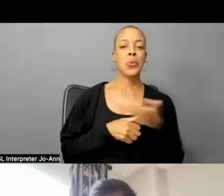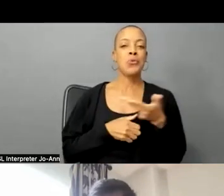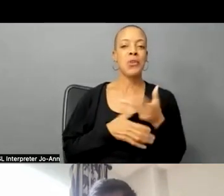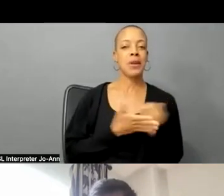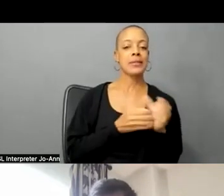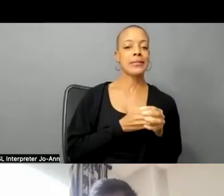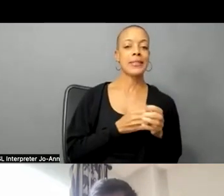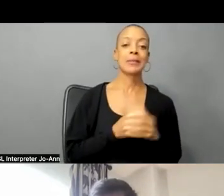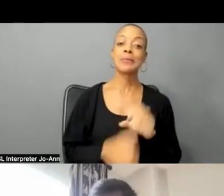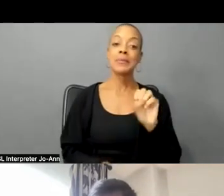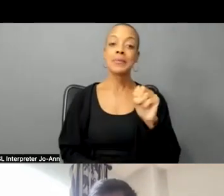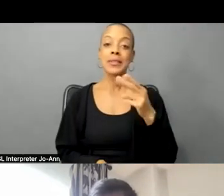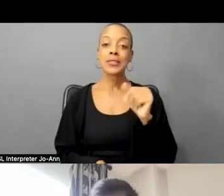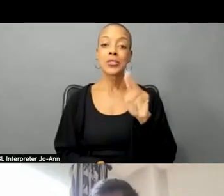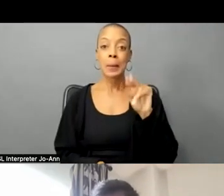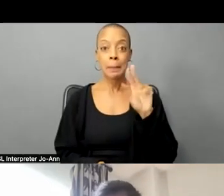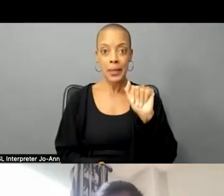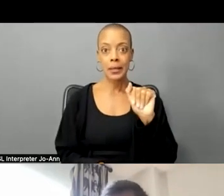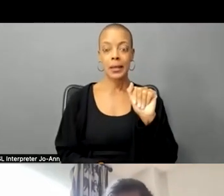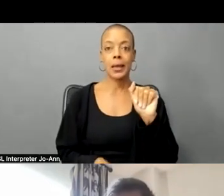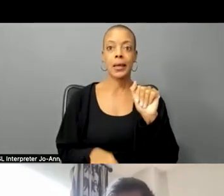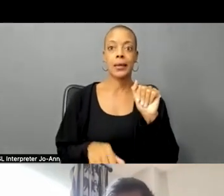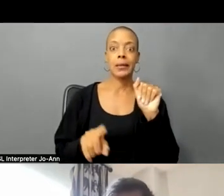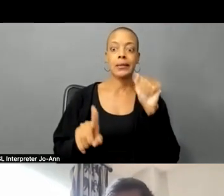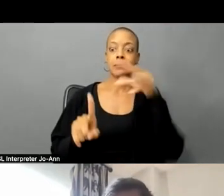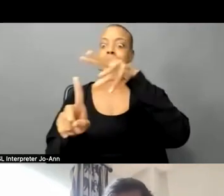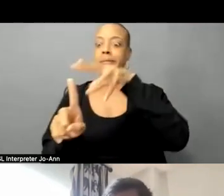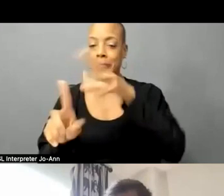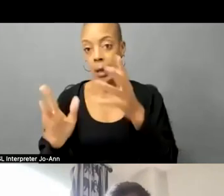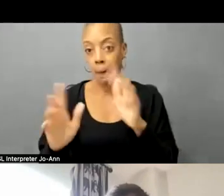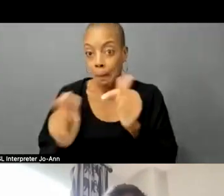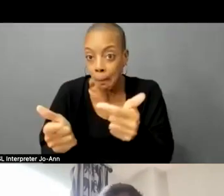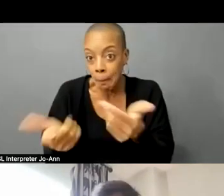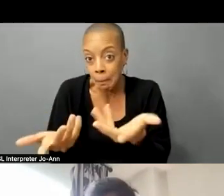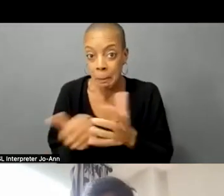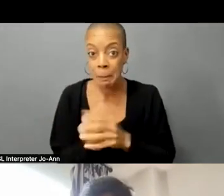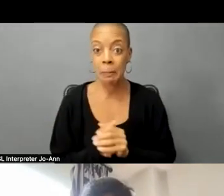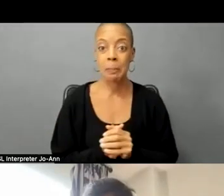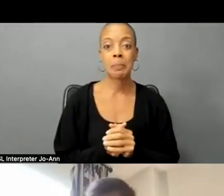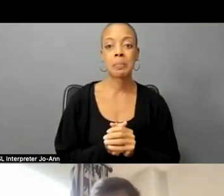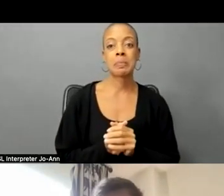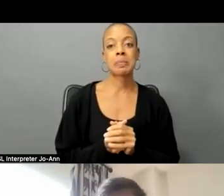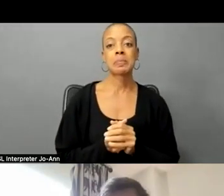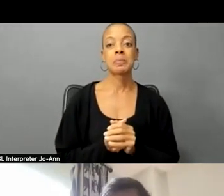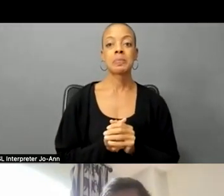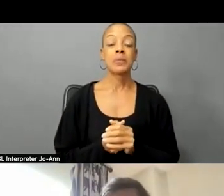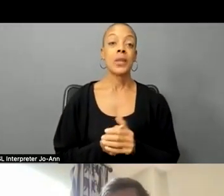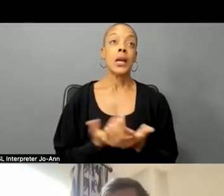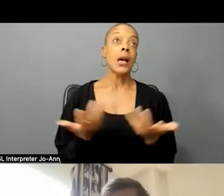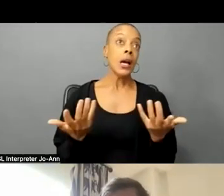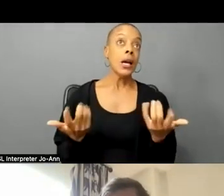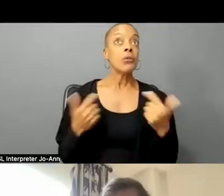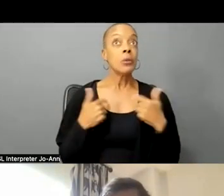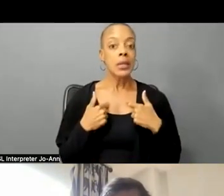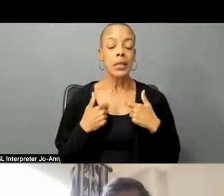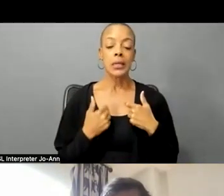Shabina, not to put you on like the pressure, but please. No, you're good. You're free. Good. I guess for me, like, you know, I grew